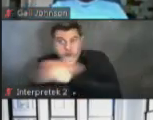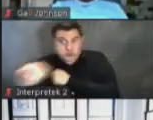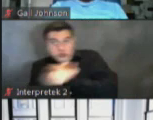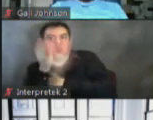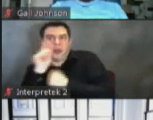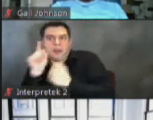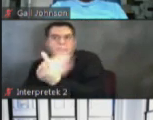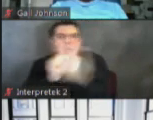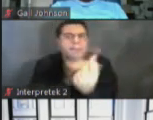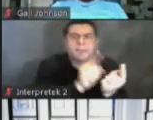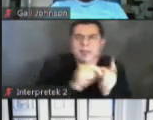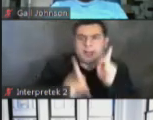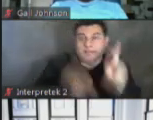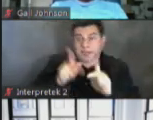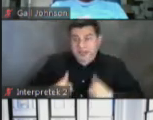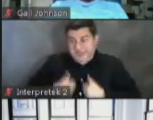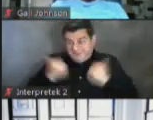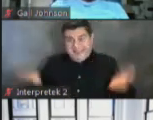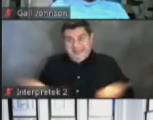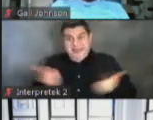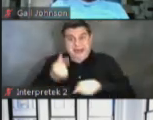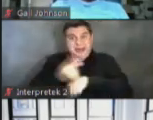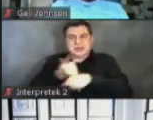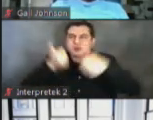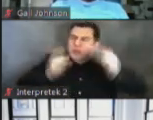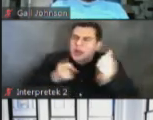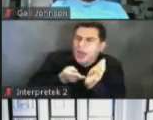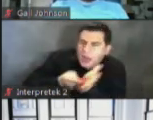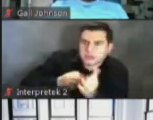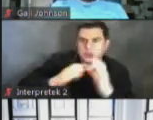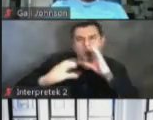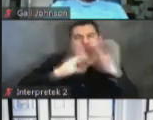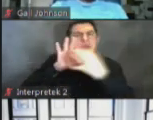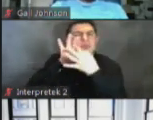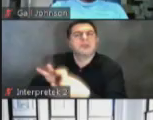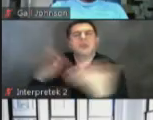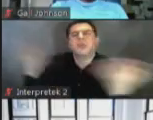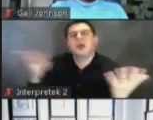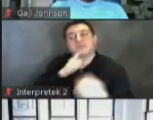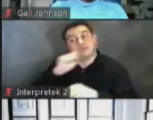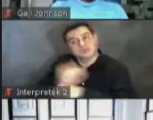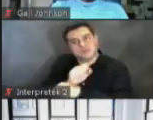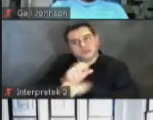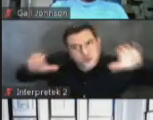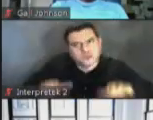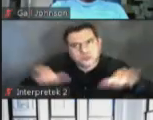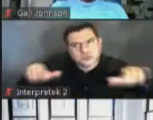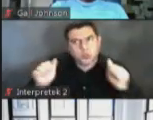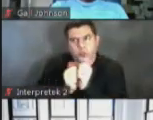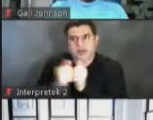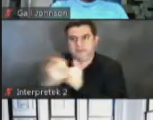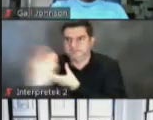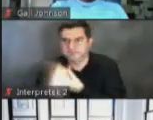honest conversation about what it is that you're really trying to do with inclusionary zoning. With regard to other parts of the